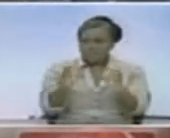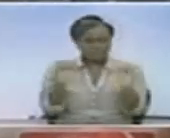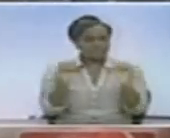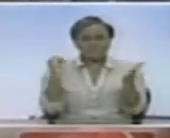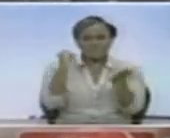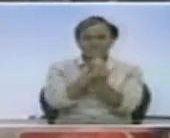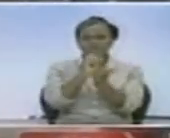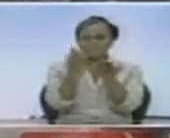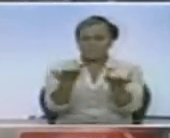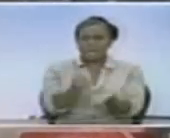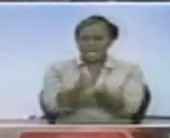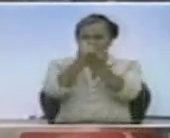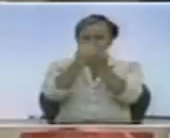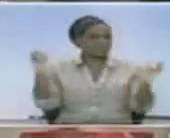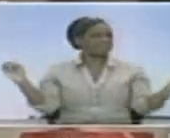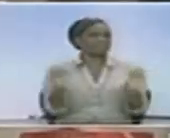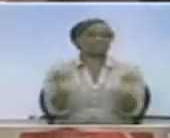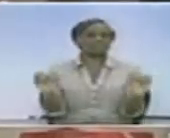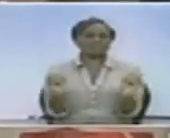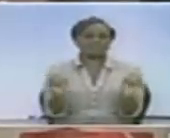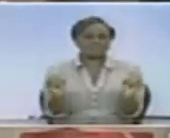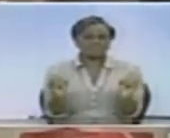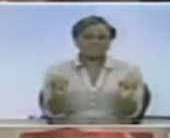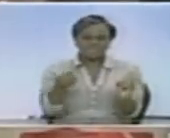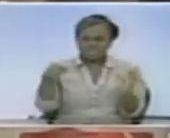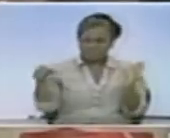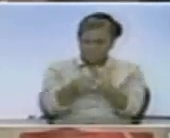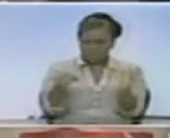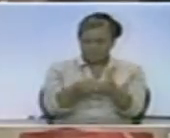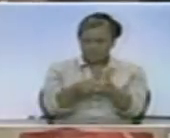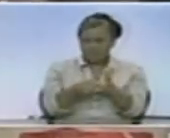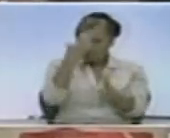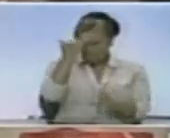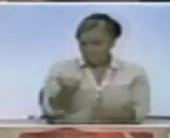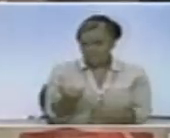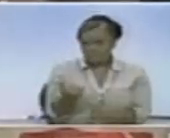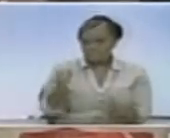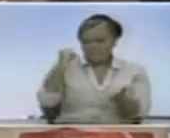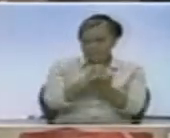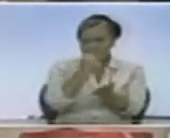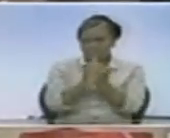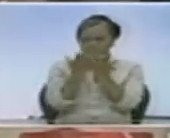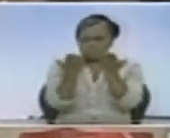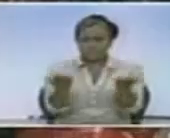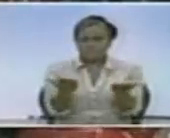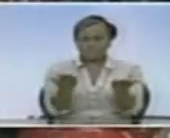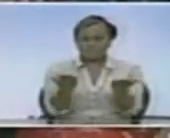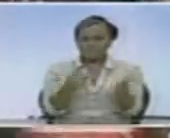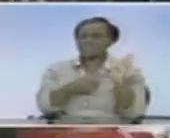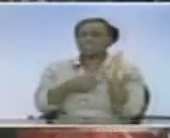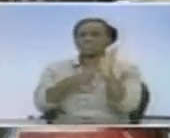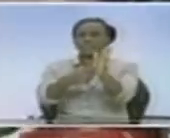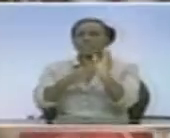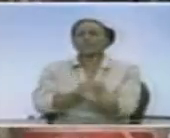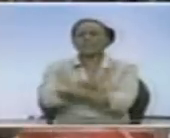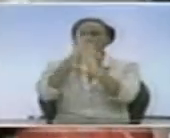newspapers are not helping us in this, I must say, because the newspaper blew it up.